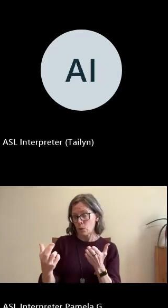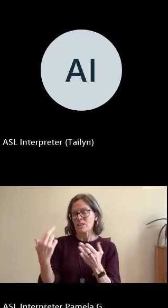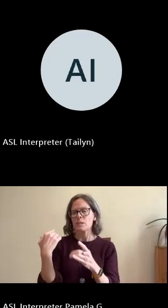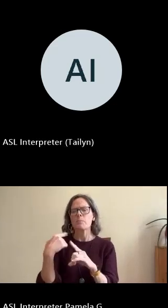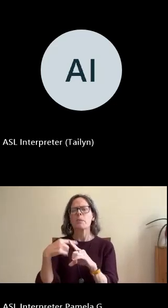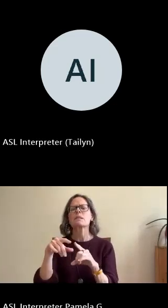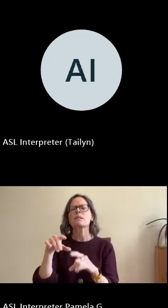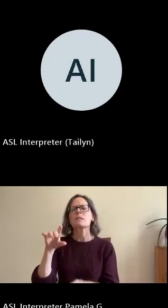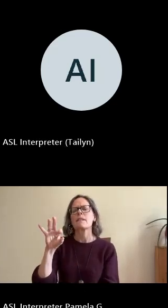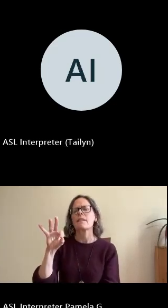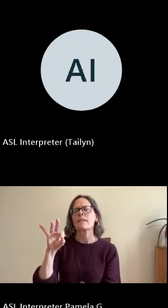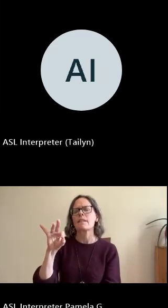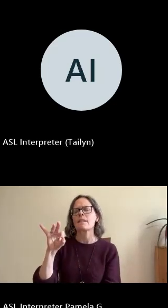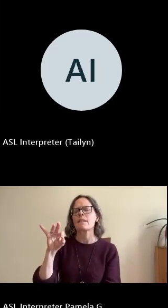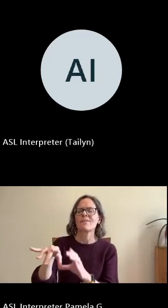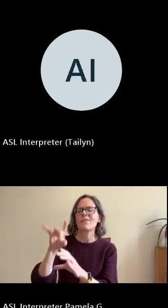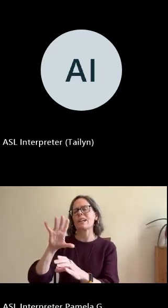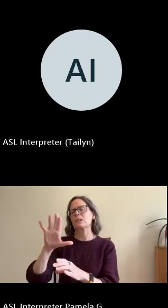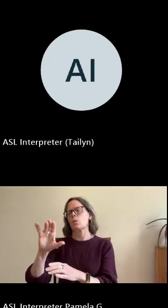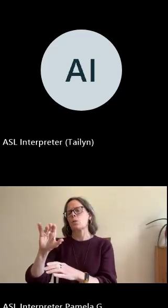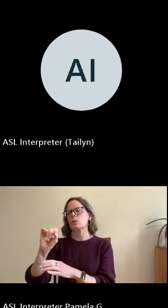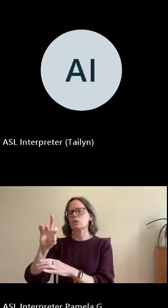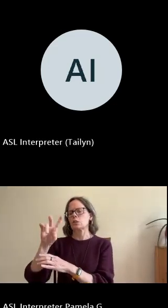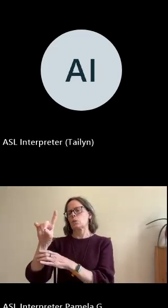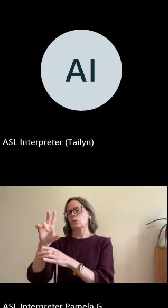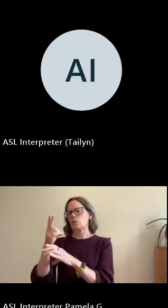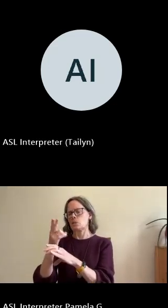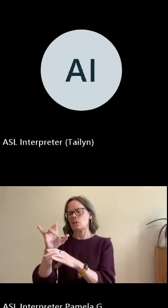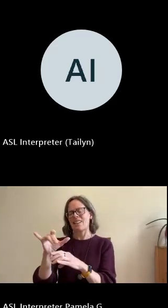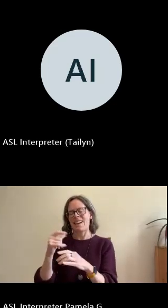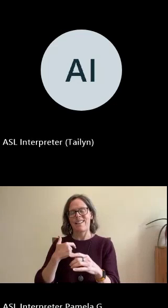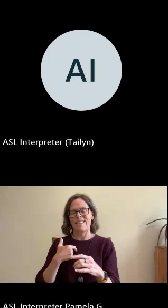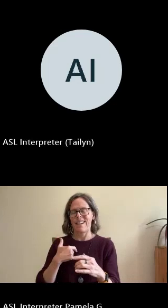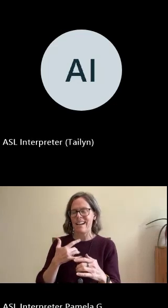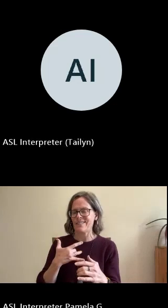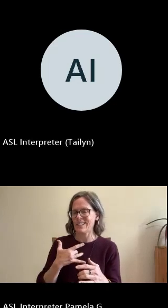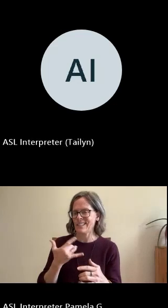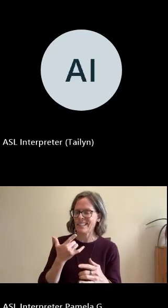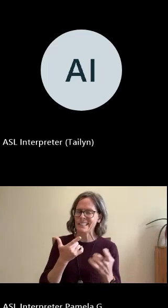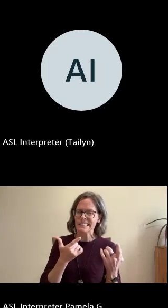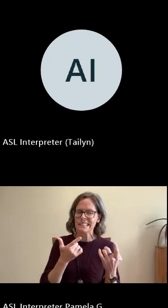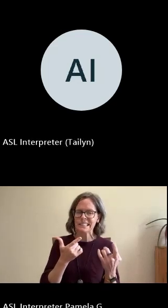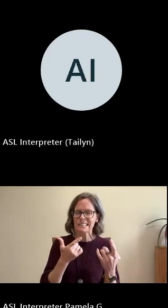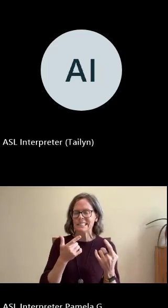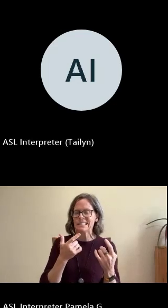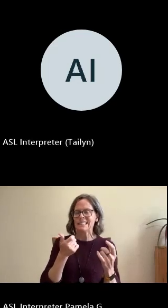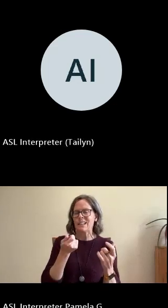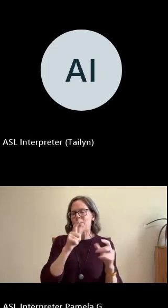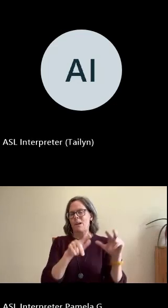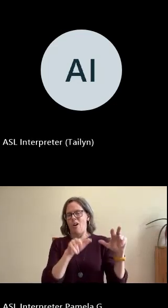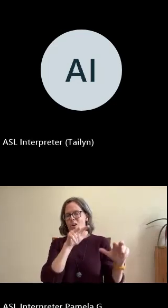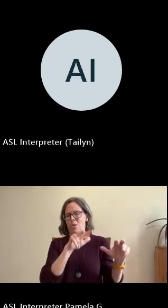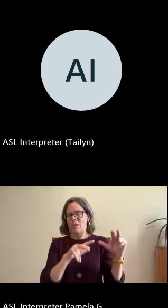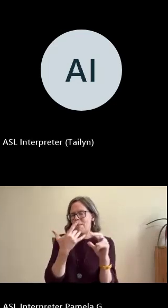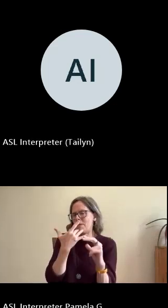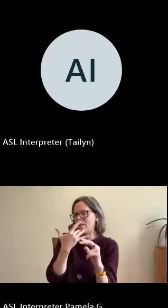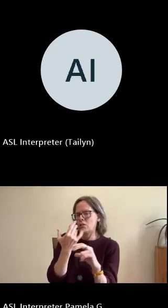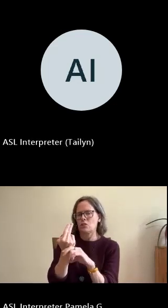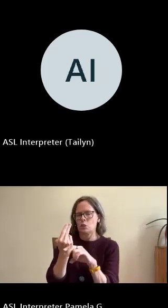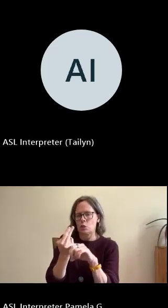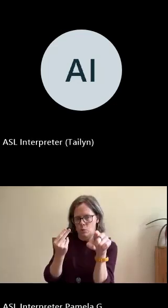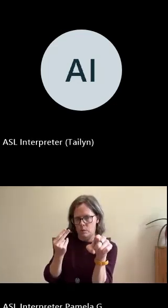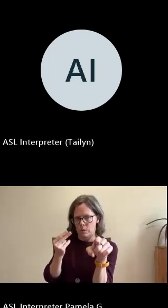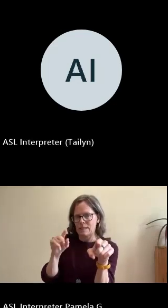Your Steward. I don't find it the easiest, sorry, to use. I kind of just prefer to look up from the locals tab, but